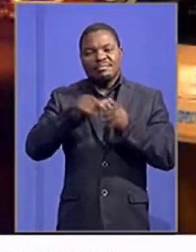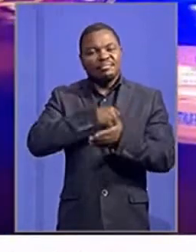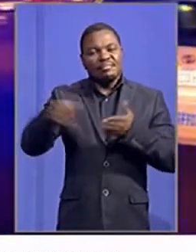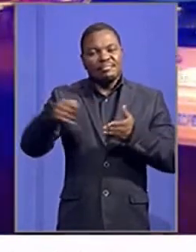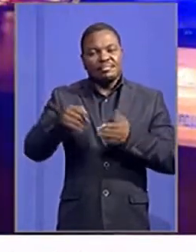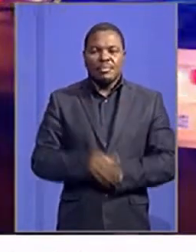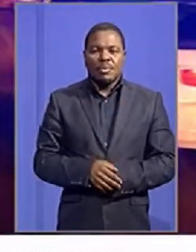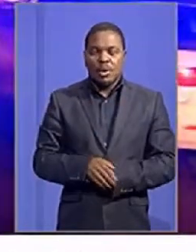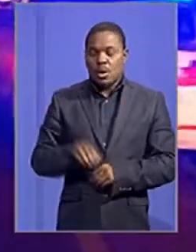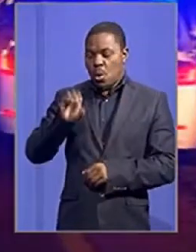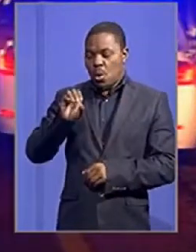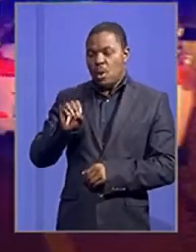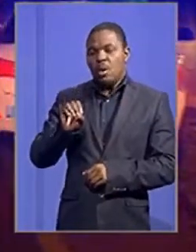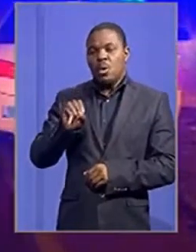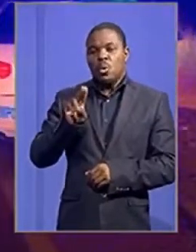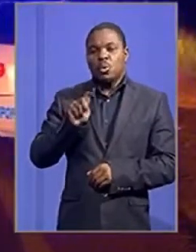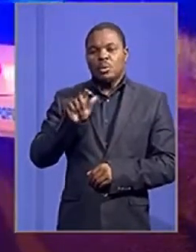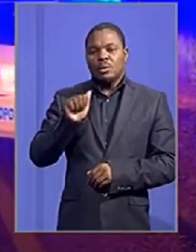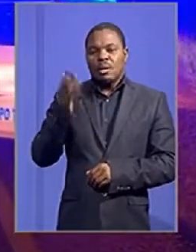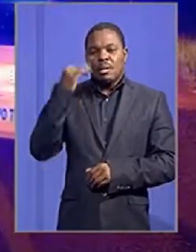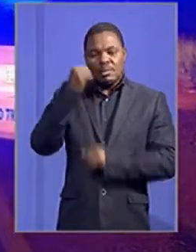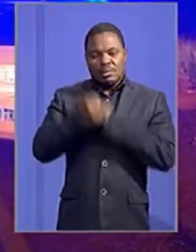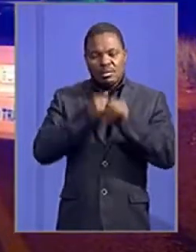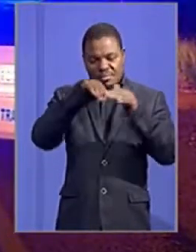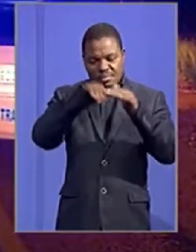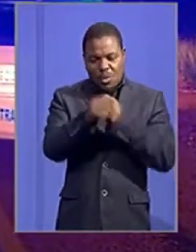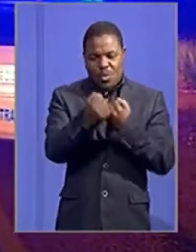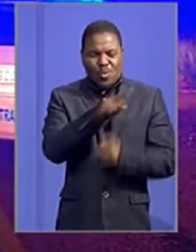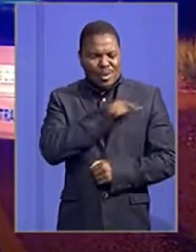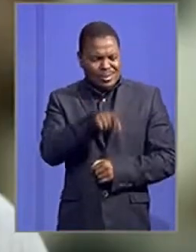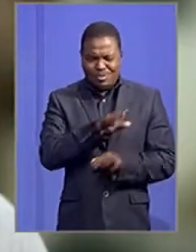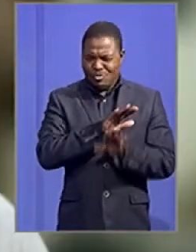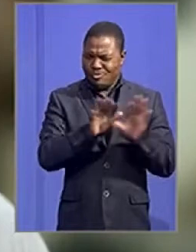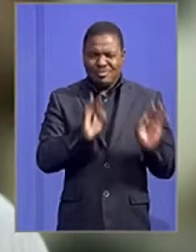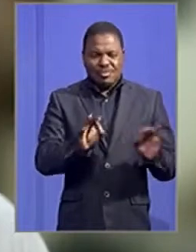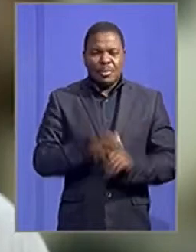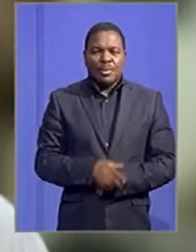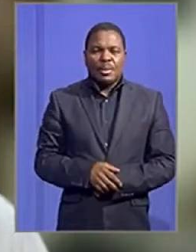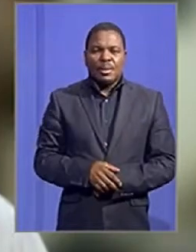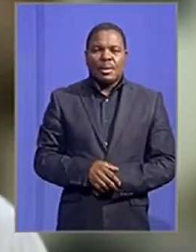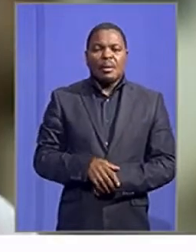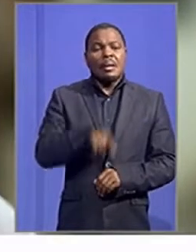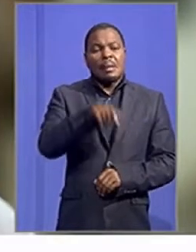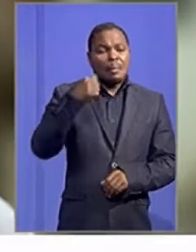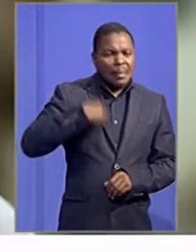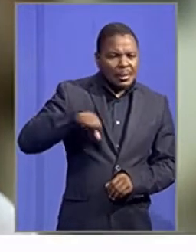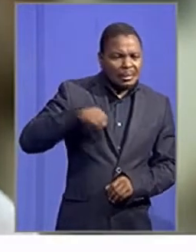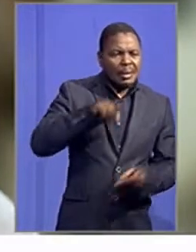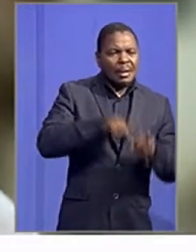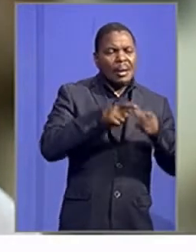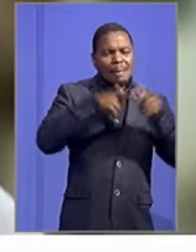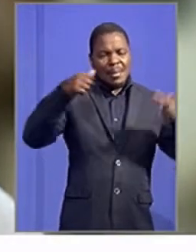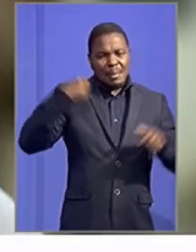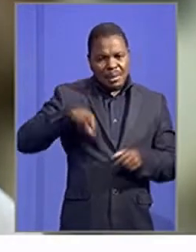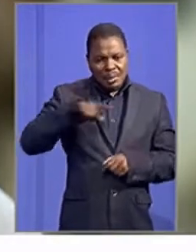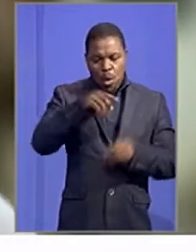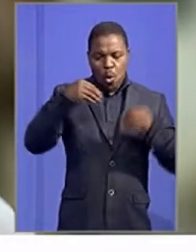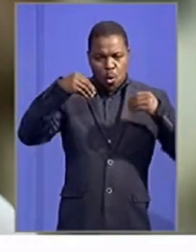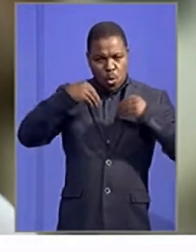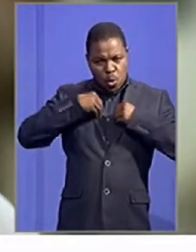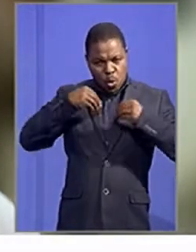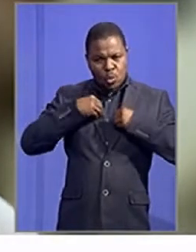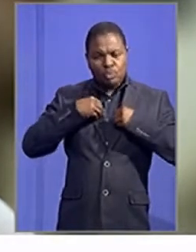molao ona o ka se kgonehe. As you know, across the country, municipalities and metros manage their own traffic fines.